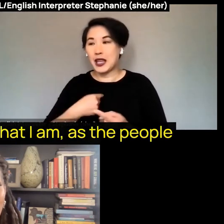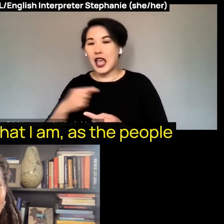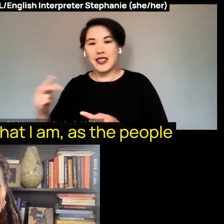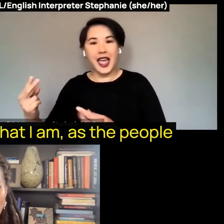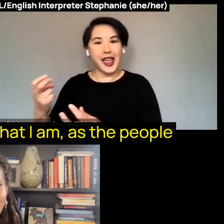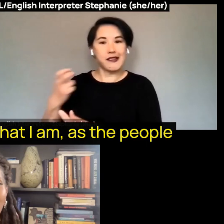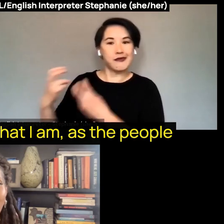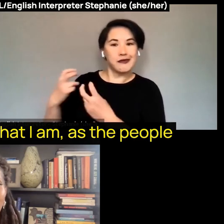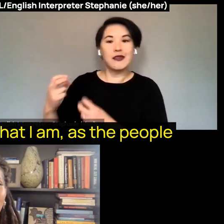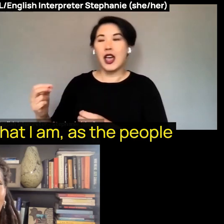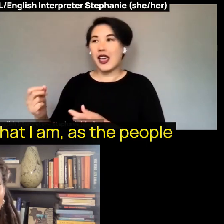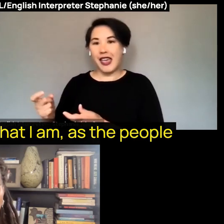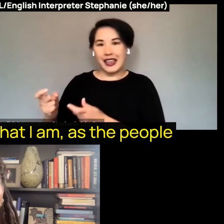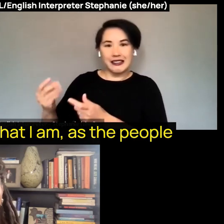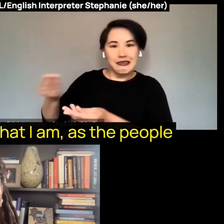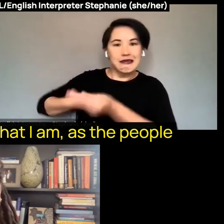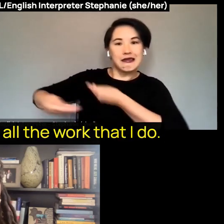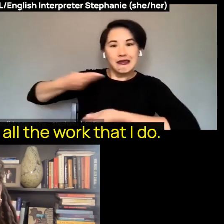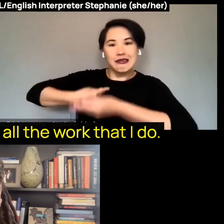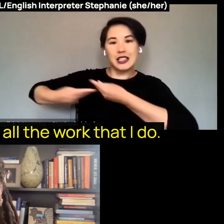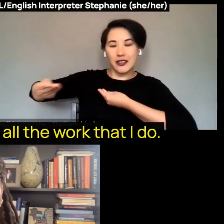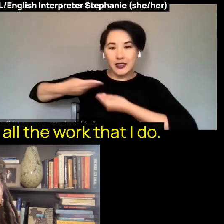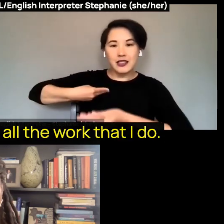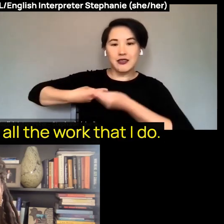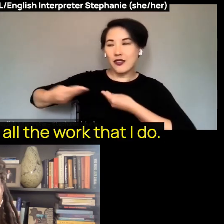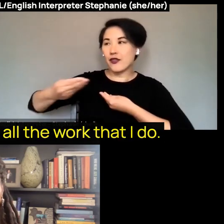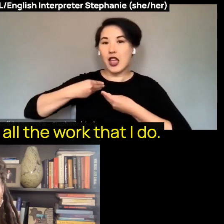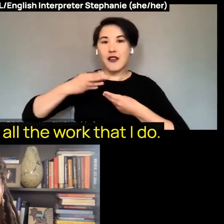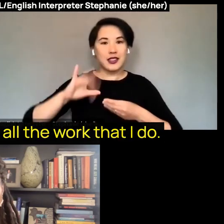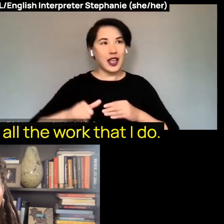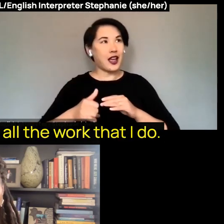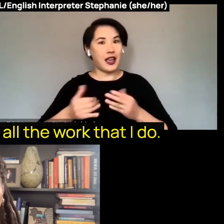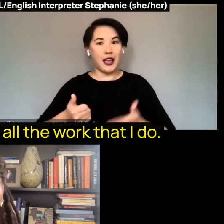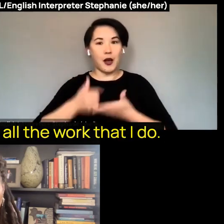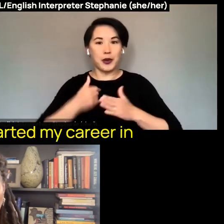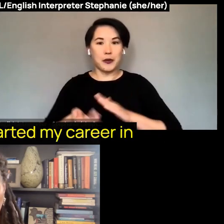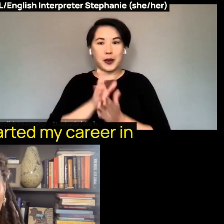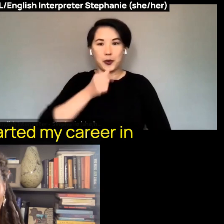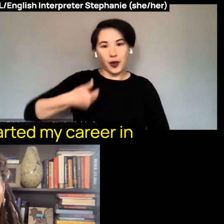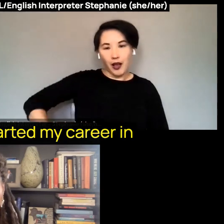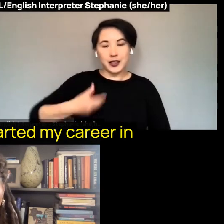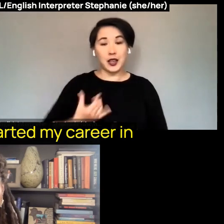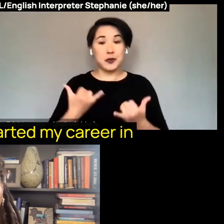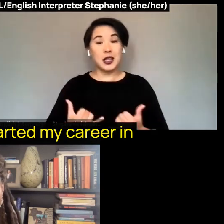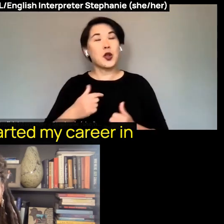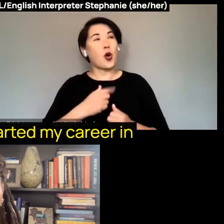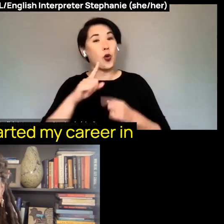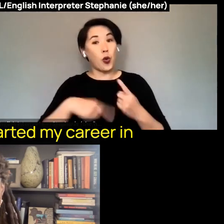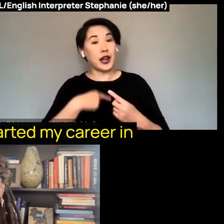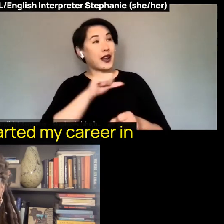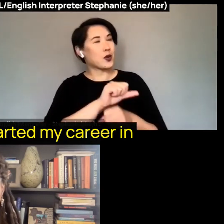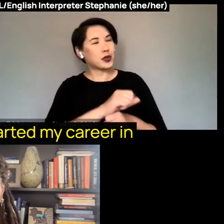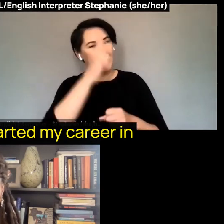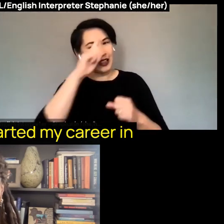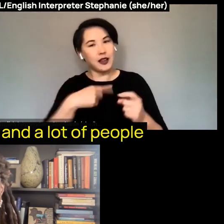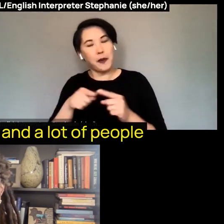that made me the woman that I am, as the people that I often think about in all the work that I do. And so, you know, I started